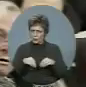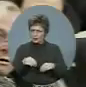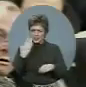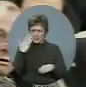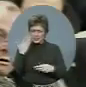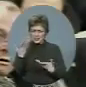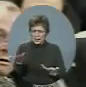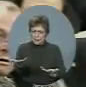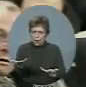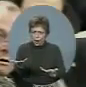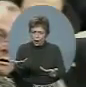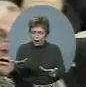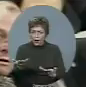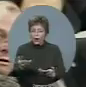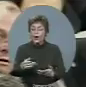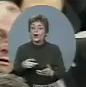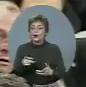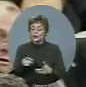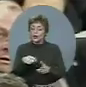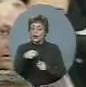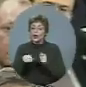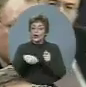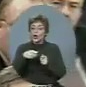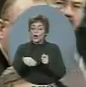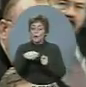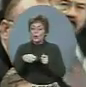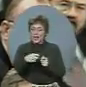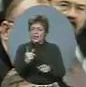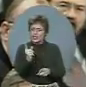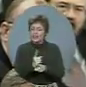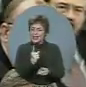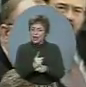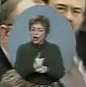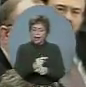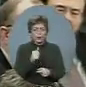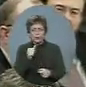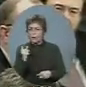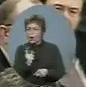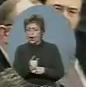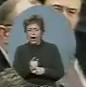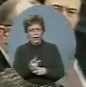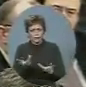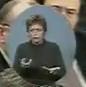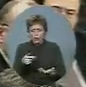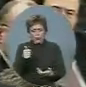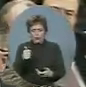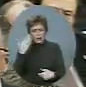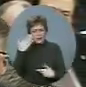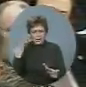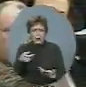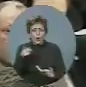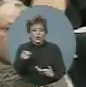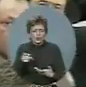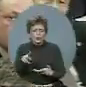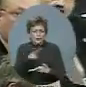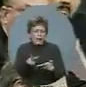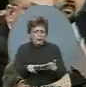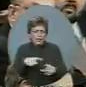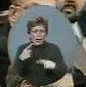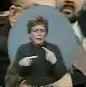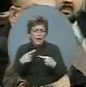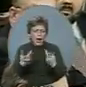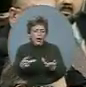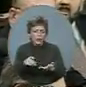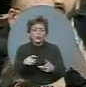incorrect? Has he followed due process in making the allegations that he was proposing to make? Will he simply withdraw